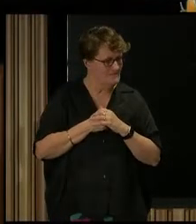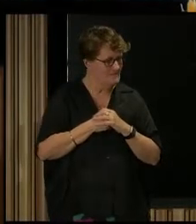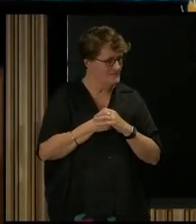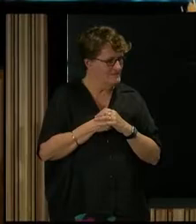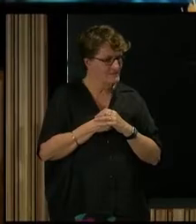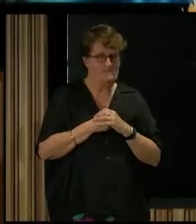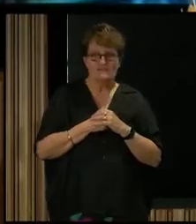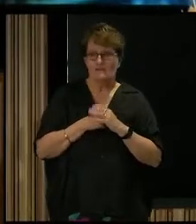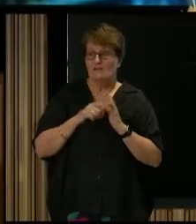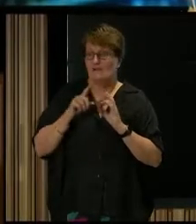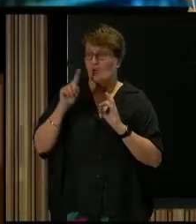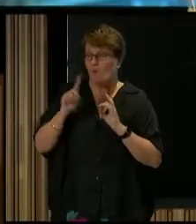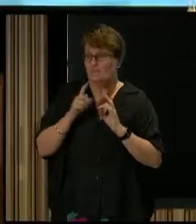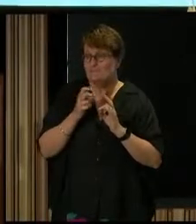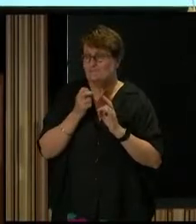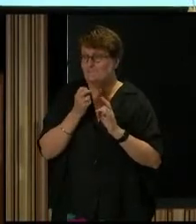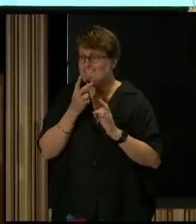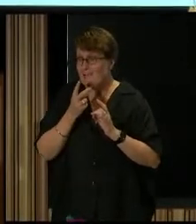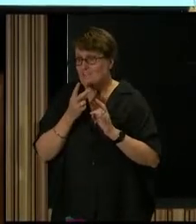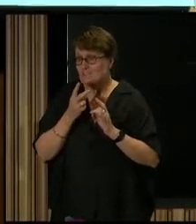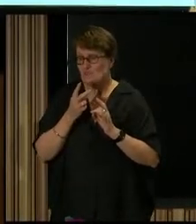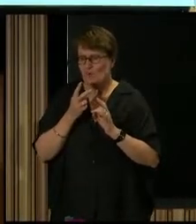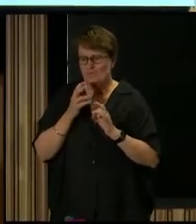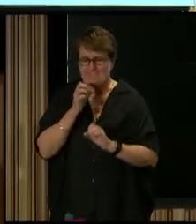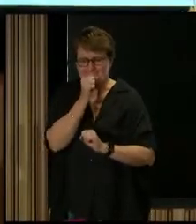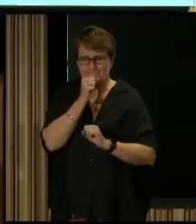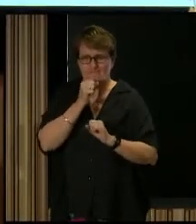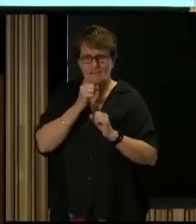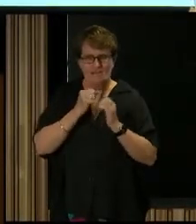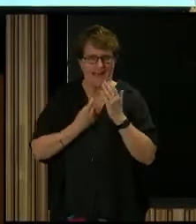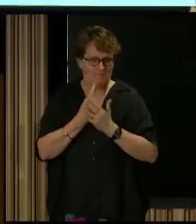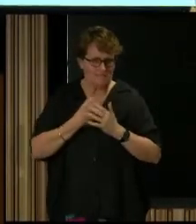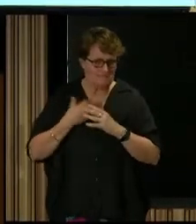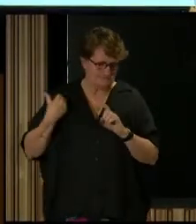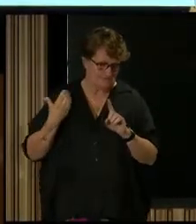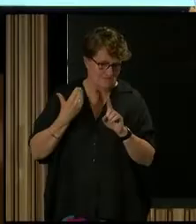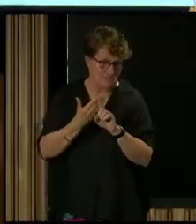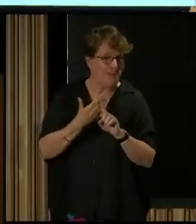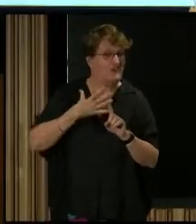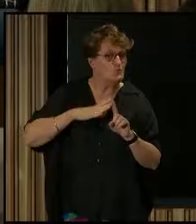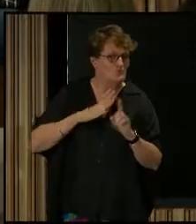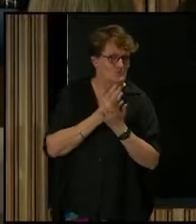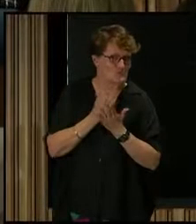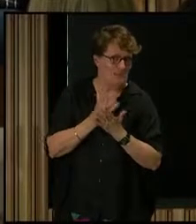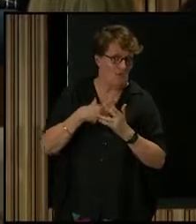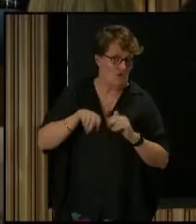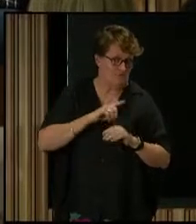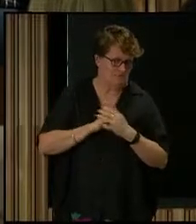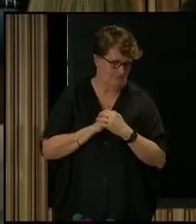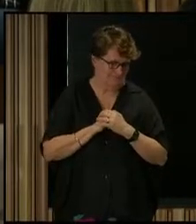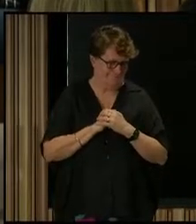what mistakes or regrets do you have along the way so far that you're prepared to share? Yeah,